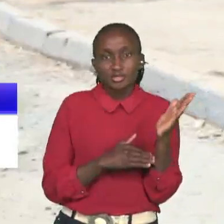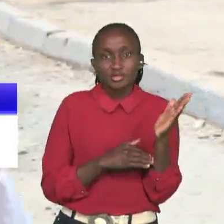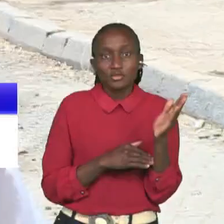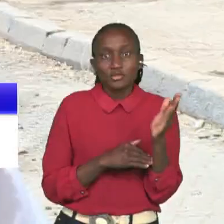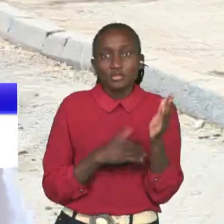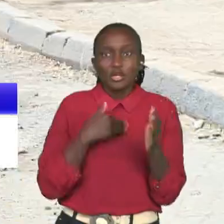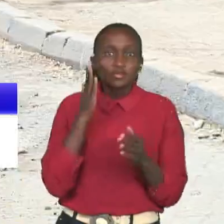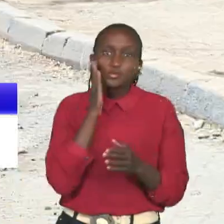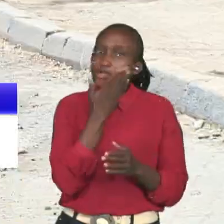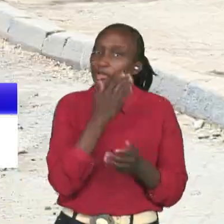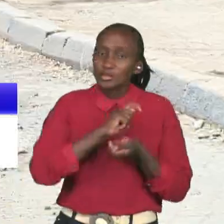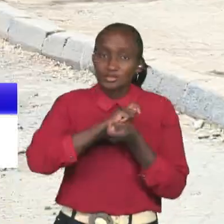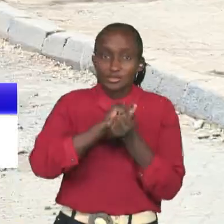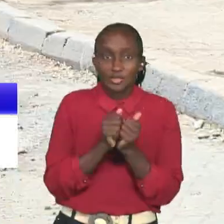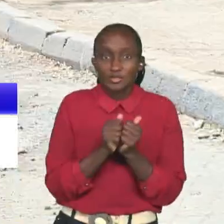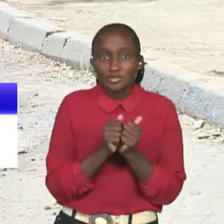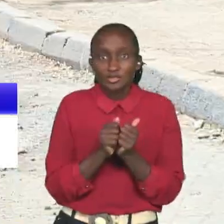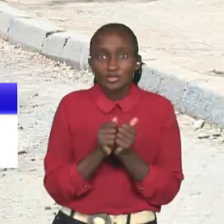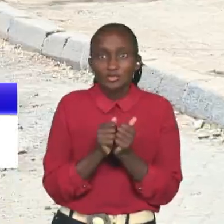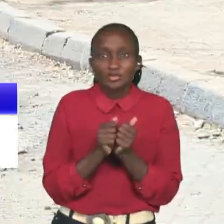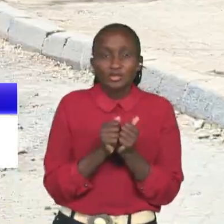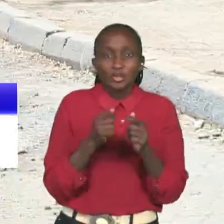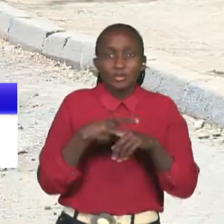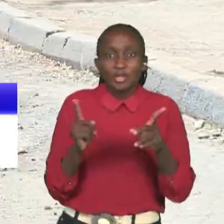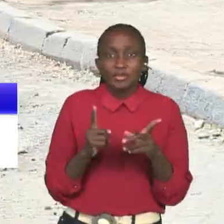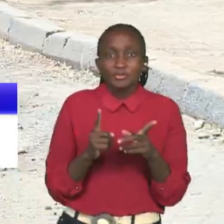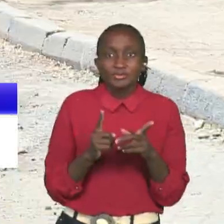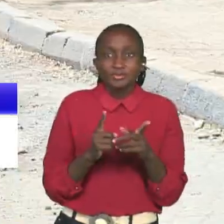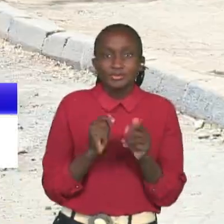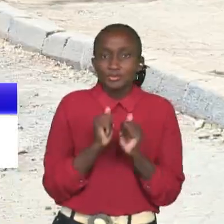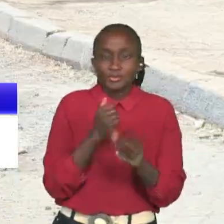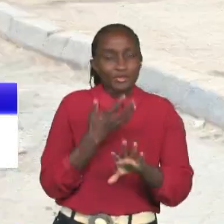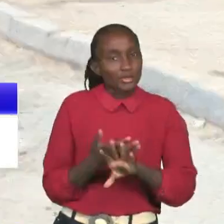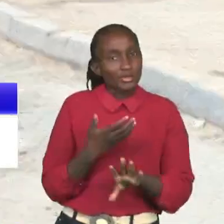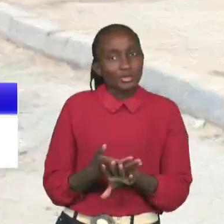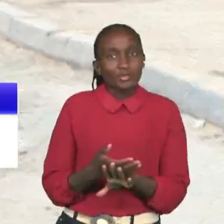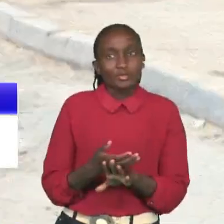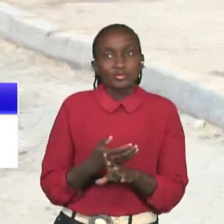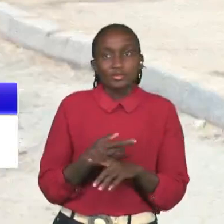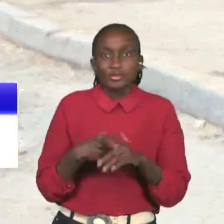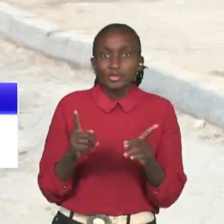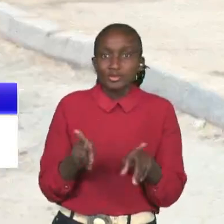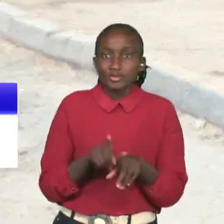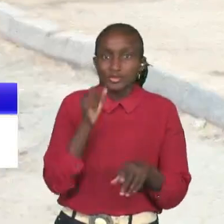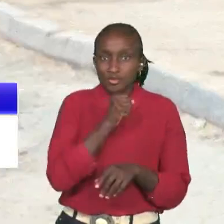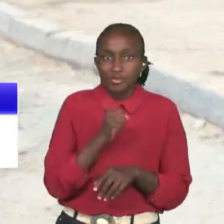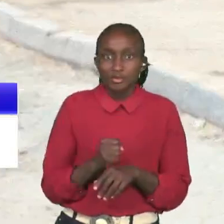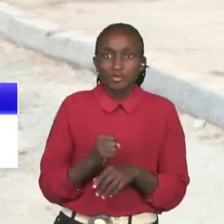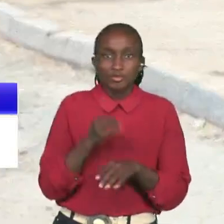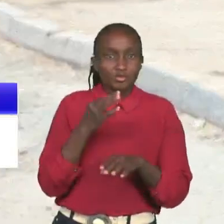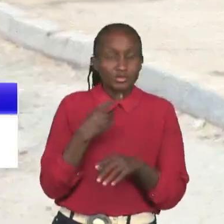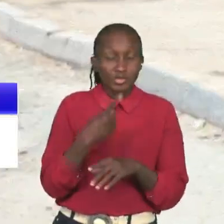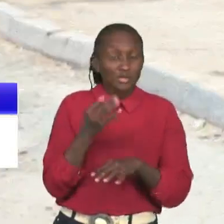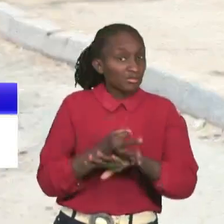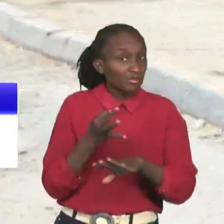yo color change on the on your strip, but itakuwa ngumu. Because hata na zile zingine kutel counterfeit ni